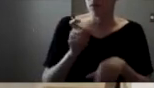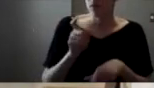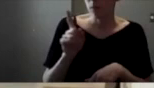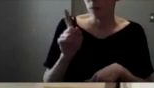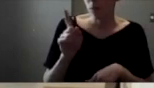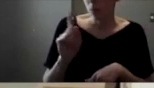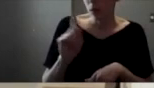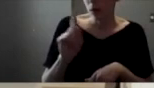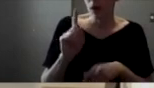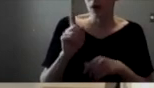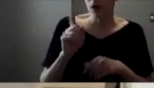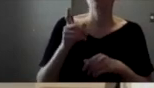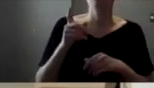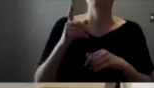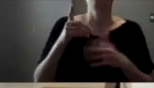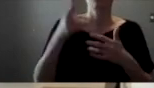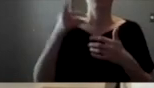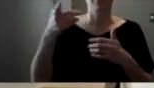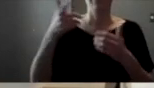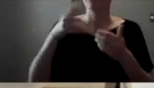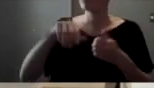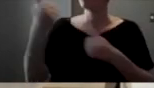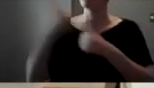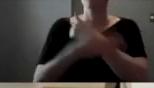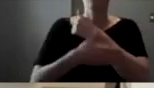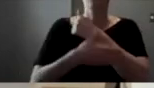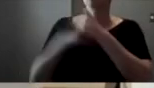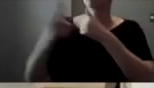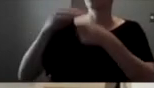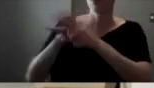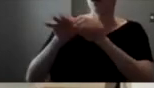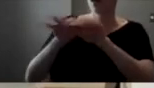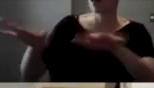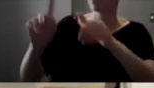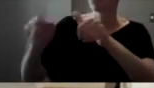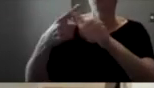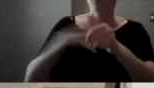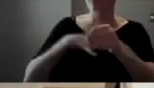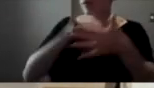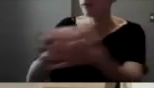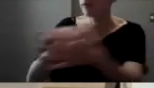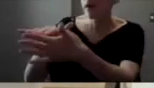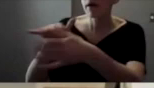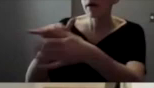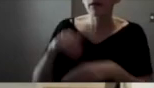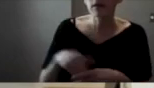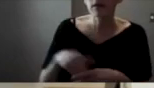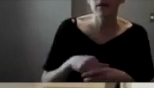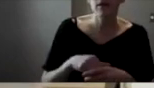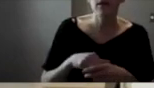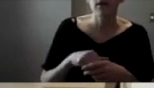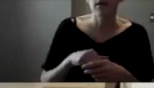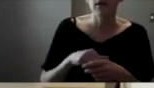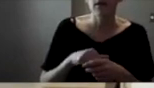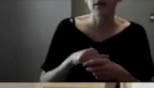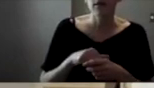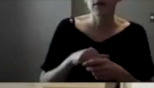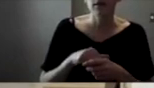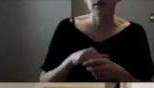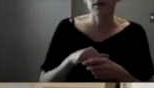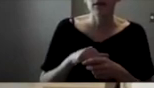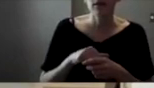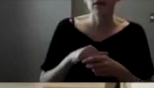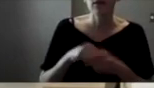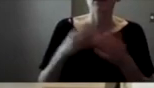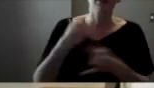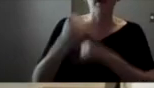pandemic landed earlier, organizations and institutions, including the World Health Organization, the International Federation